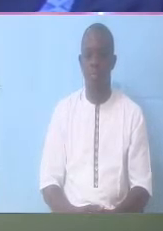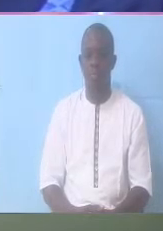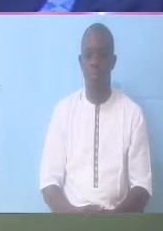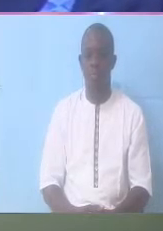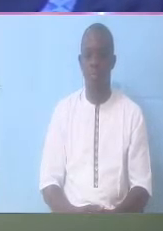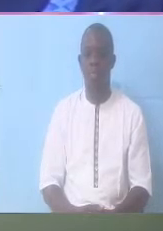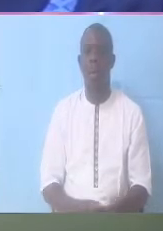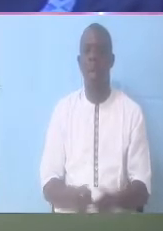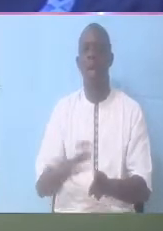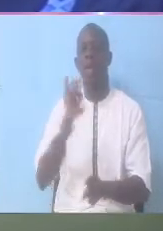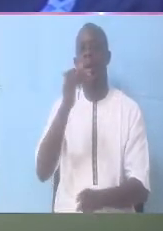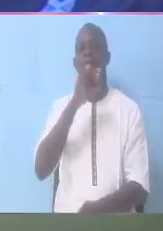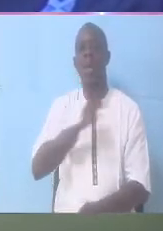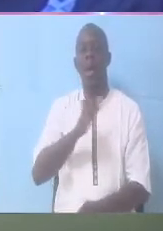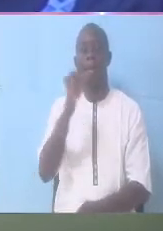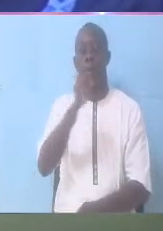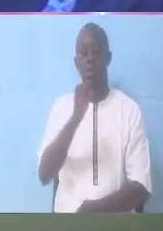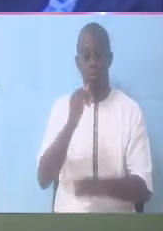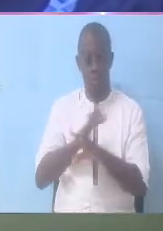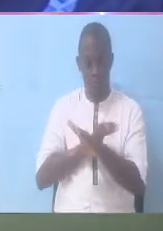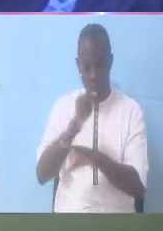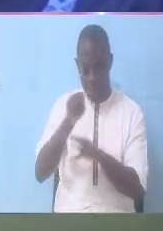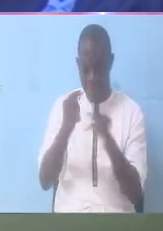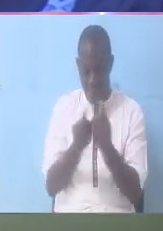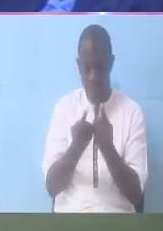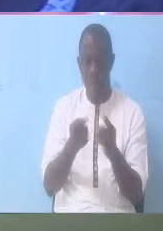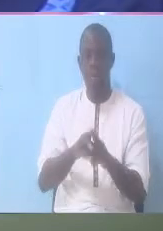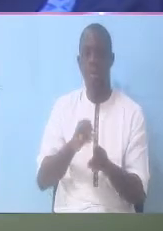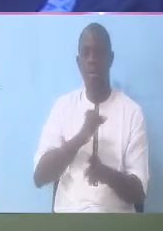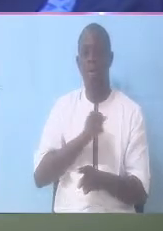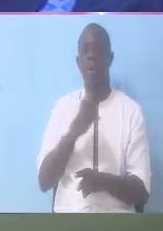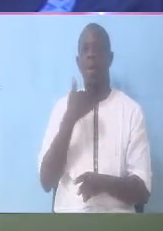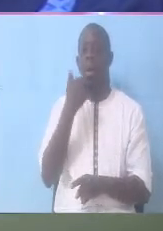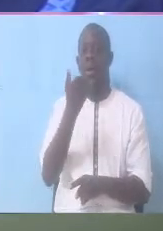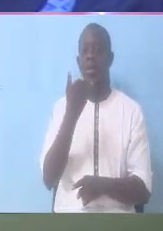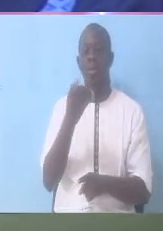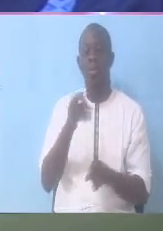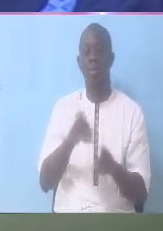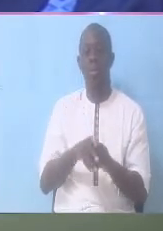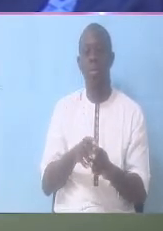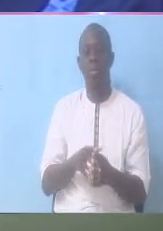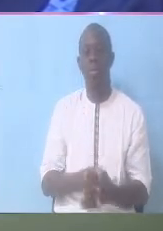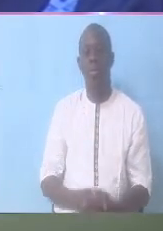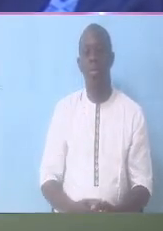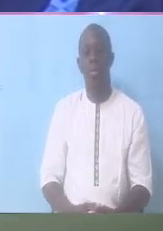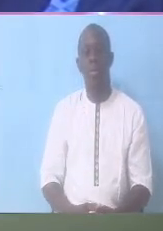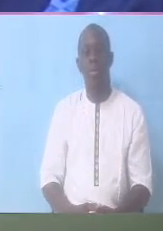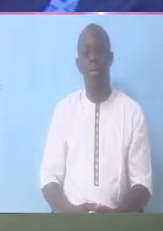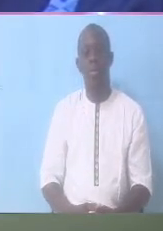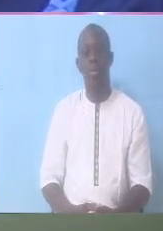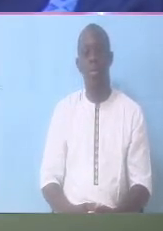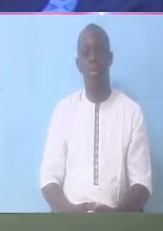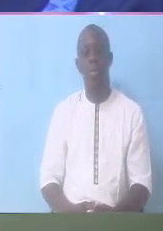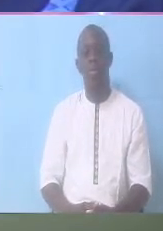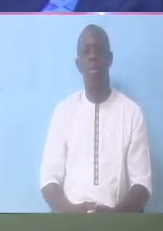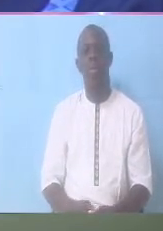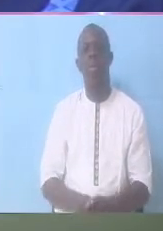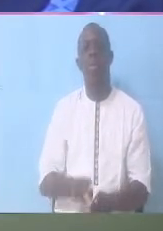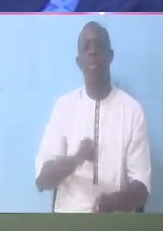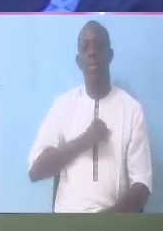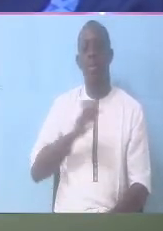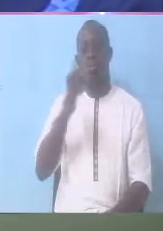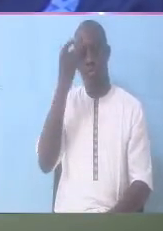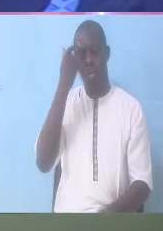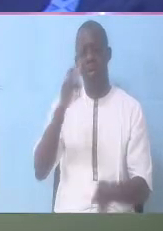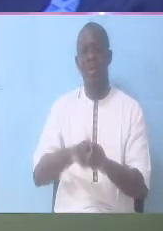Yes, sir, because before then he did ask for them to take rams or ships or just a ram for Ali Cisse at the